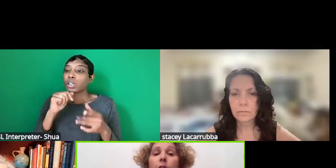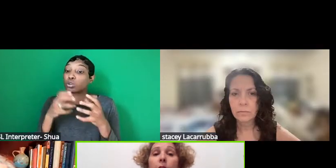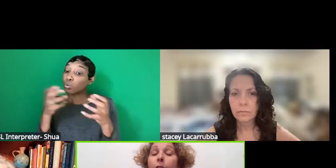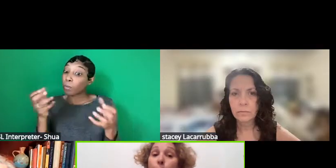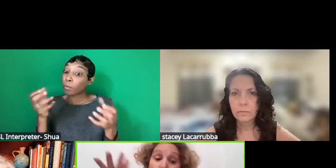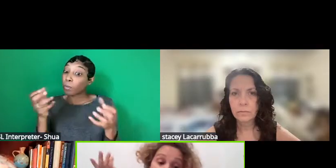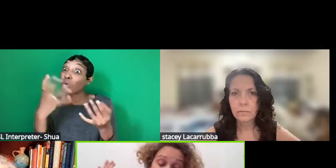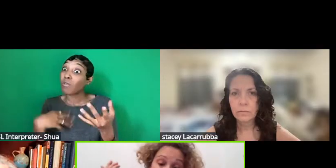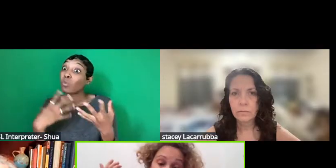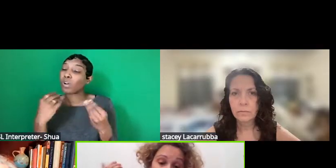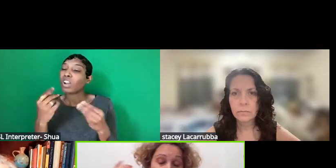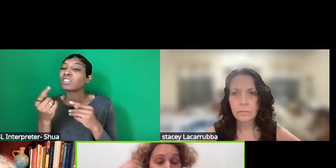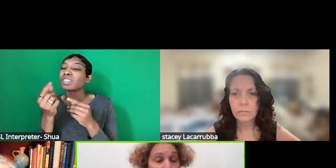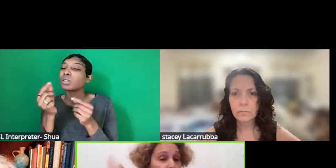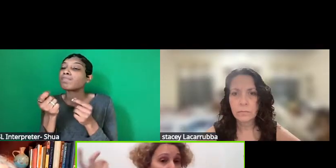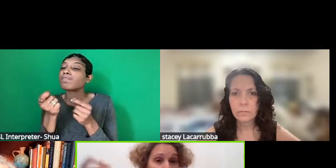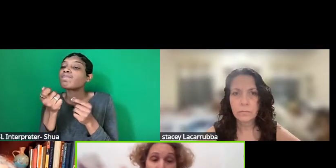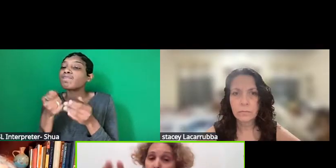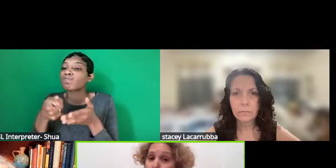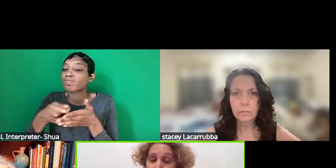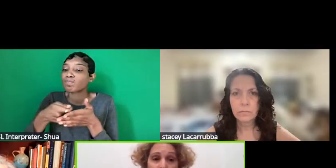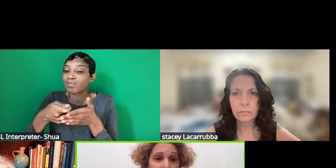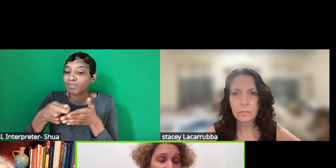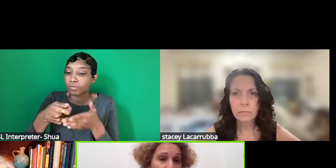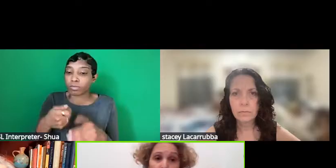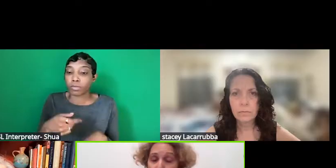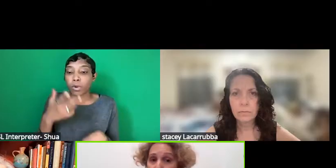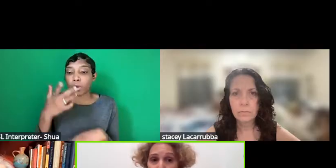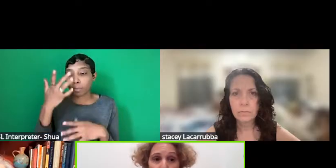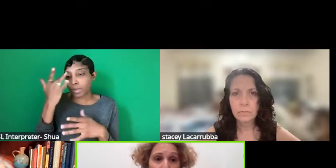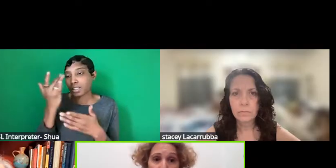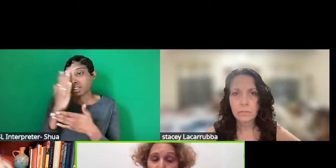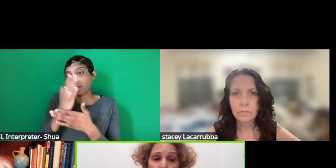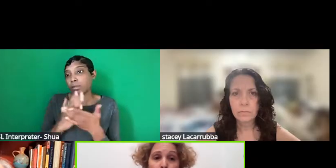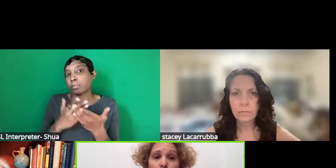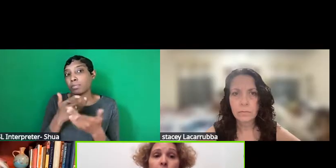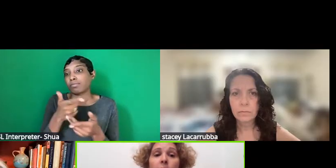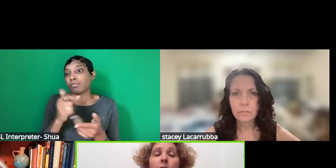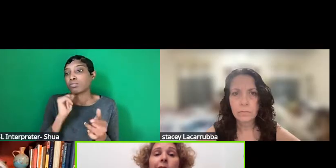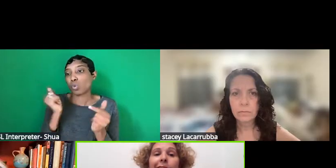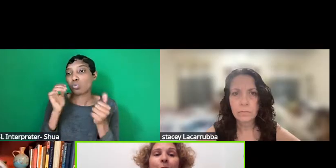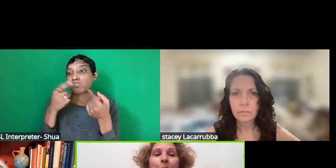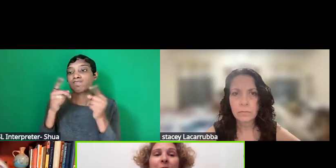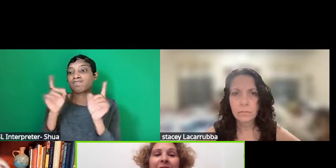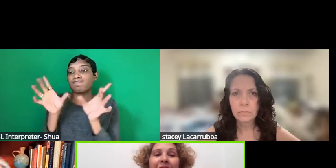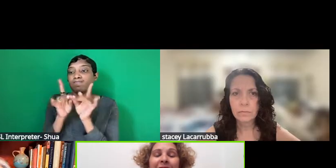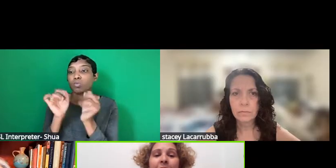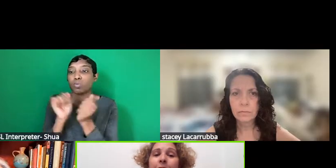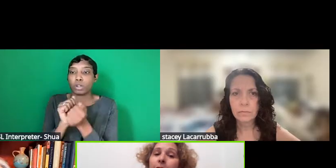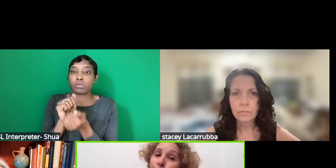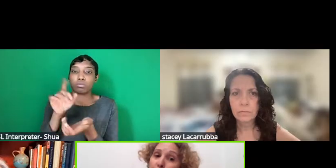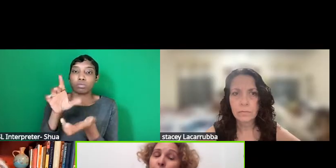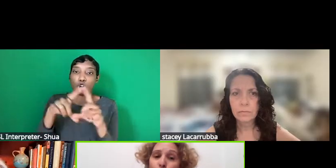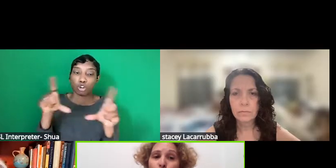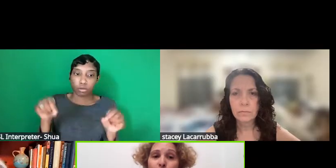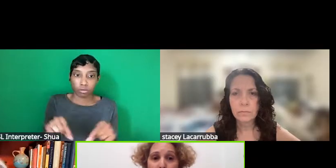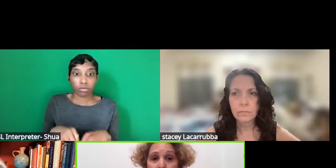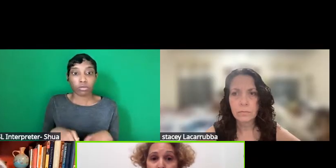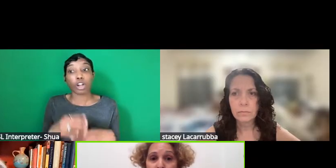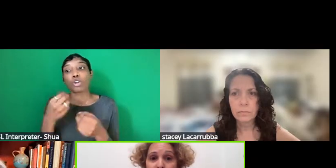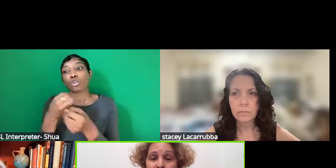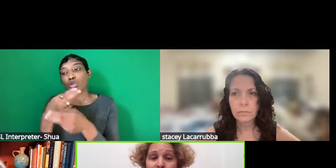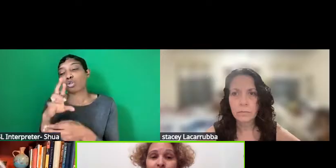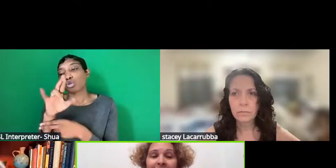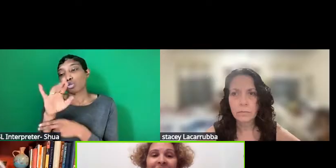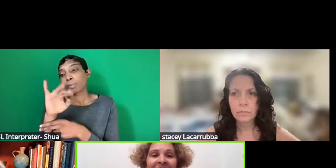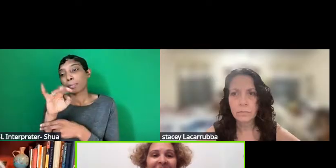optional. Other embellishments, if you want for the card, great stickers, jewels, and so forth. And then a ribbon is also